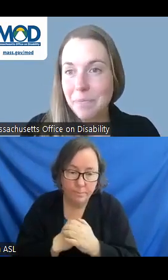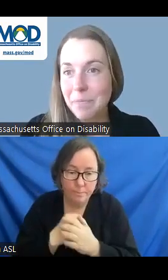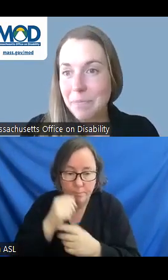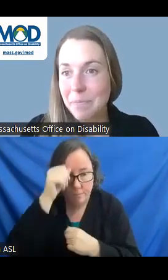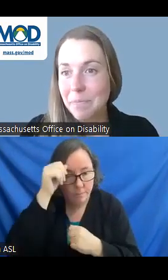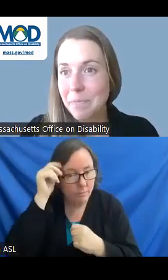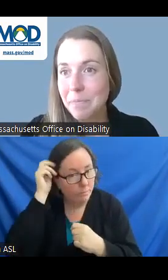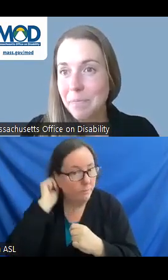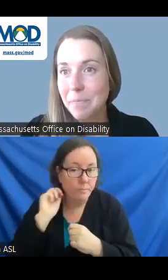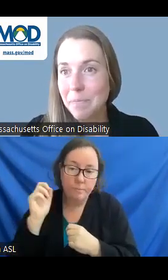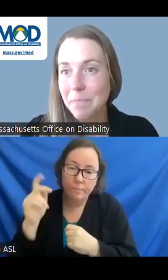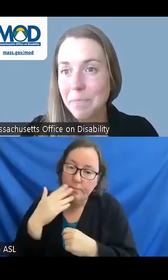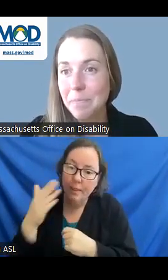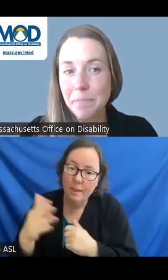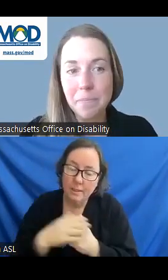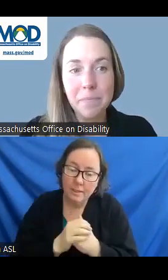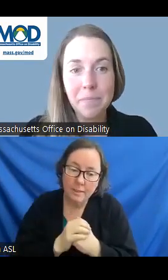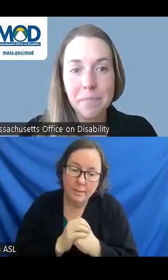Thanks.